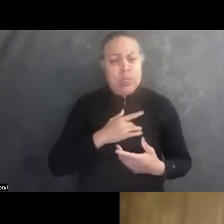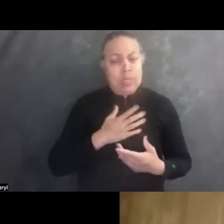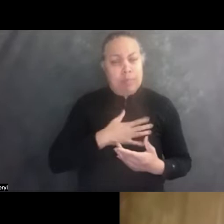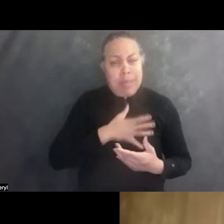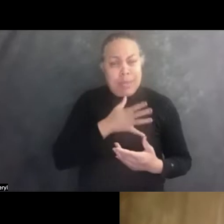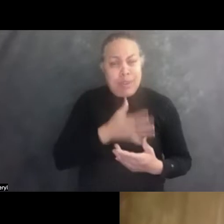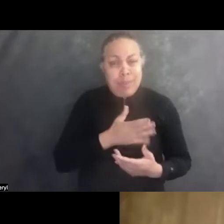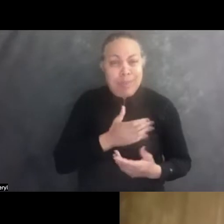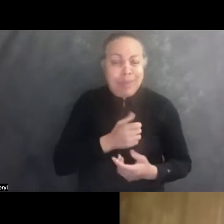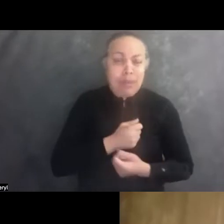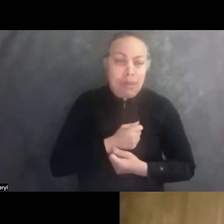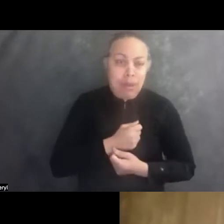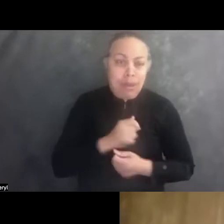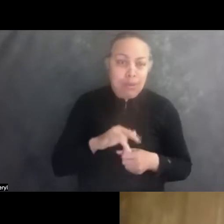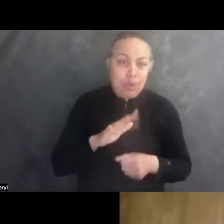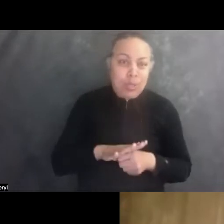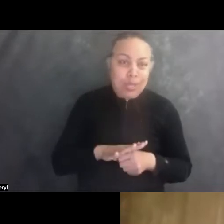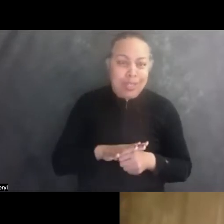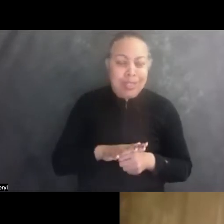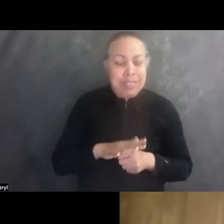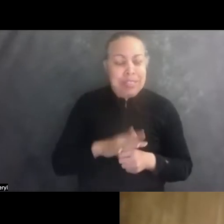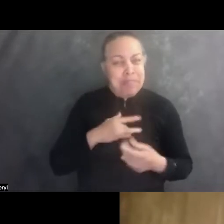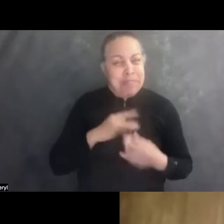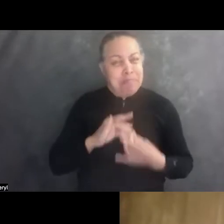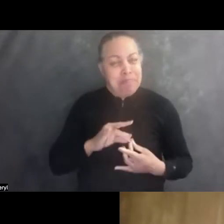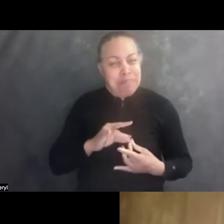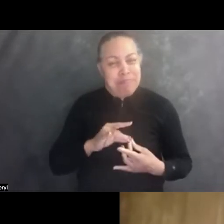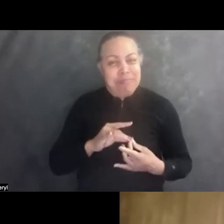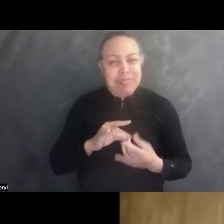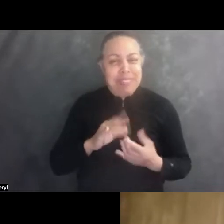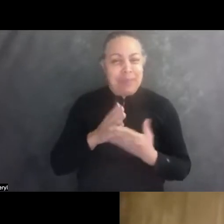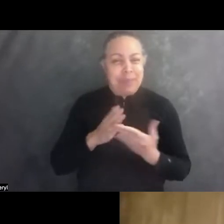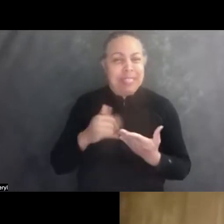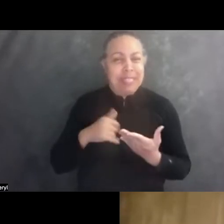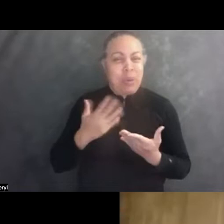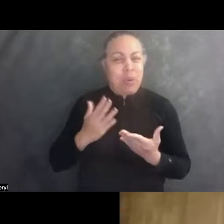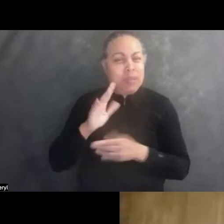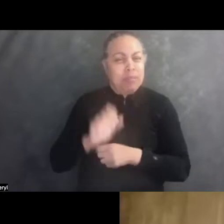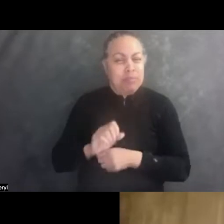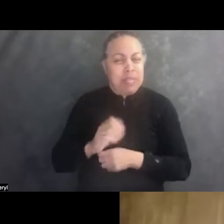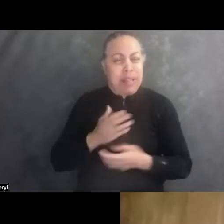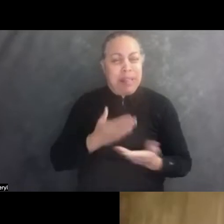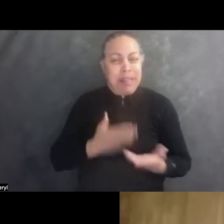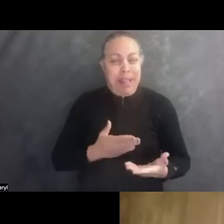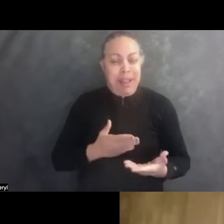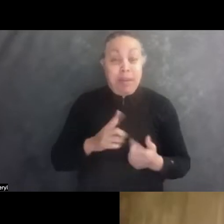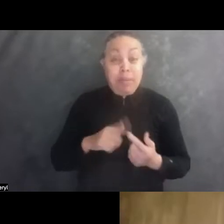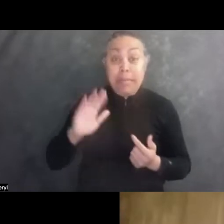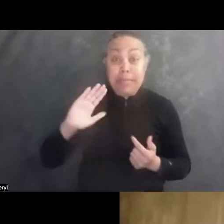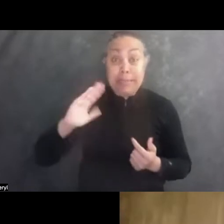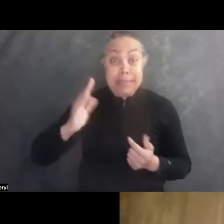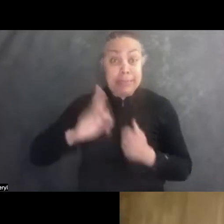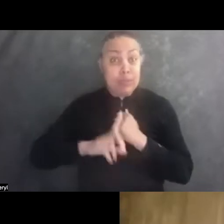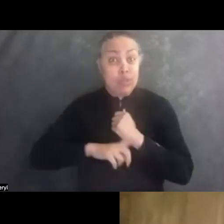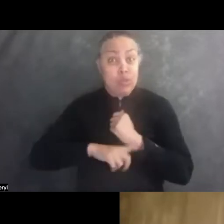soda. And so there's a way for the familial to exist in the work that looks as if it's thrown away